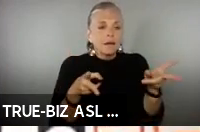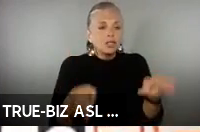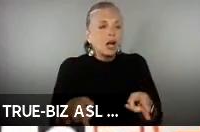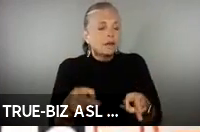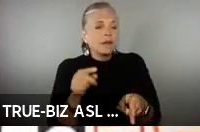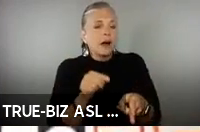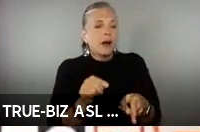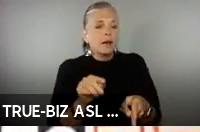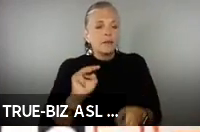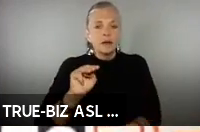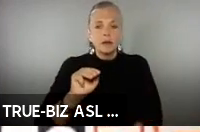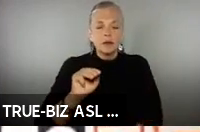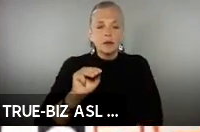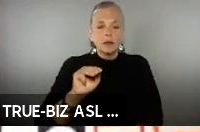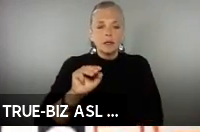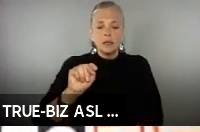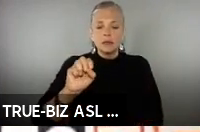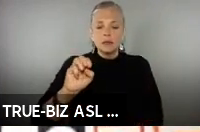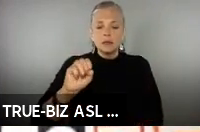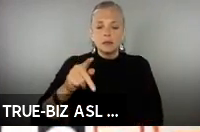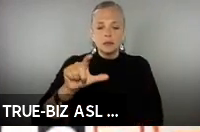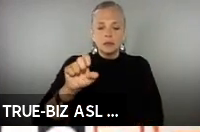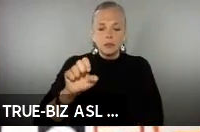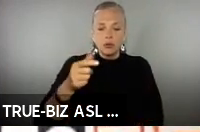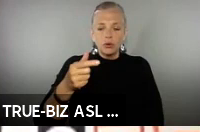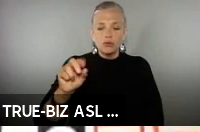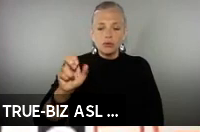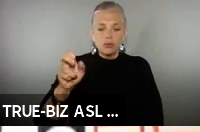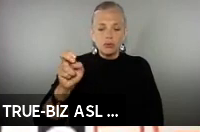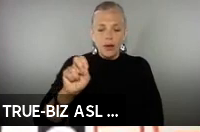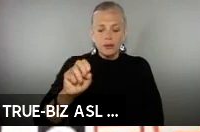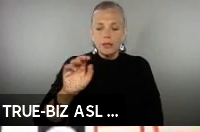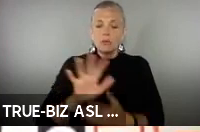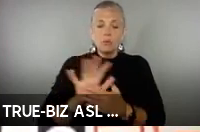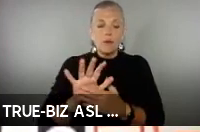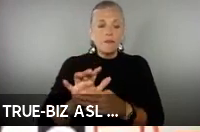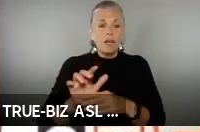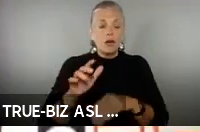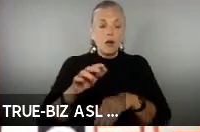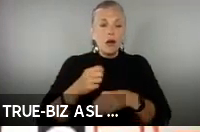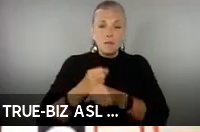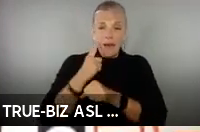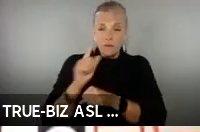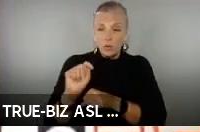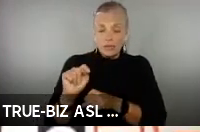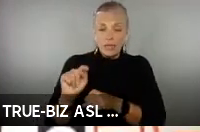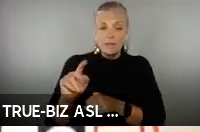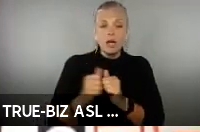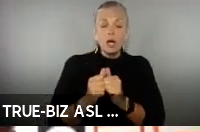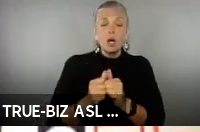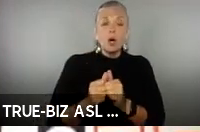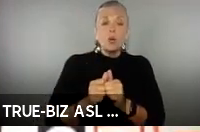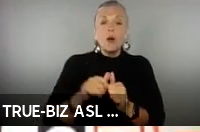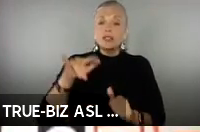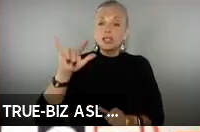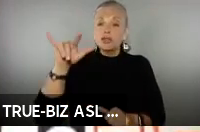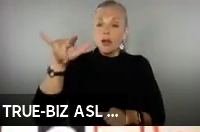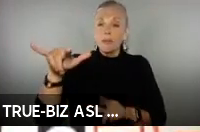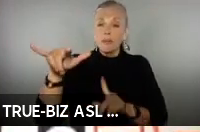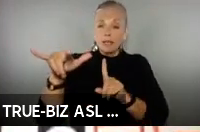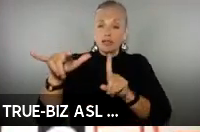of the made for TV Temple Grandin movie with Claire Danes, where when she's coming off the plane and all you can hear is the vroom, vroom, vroom of the engine. But